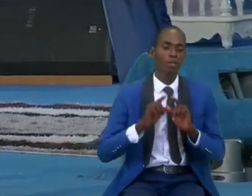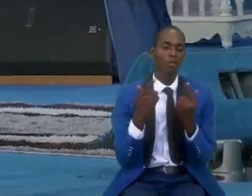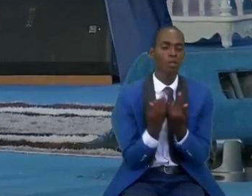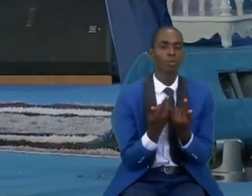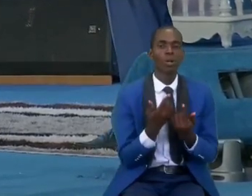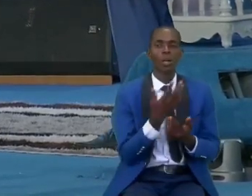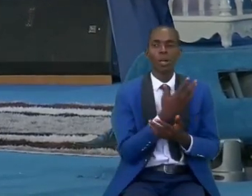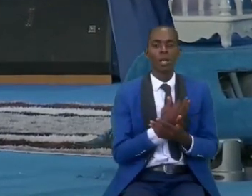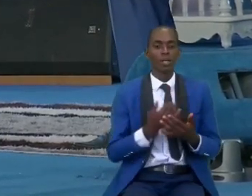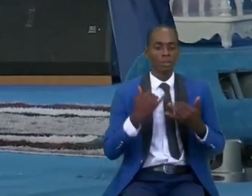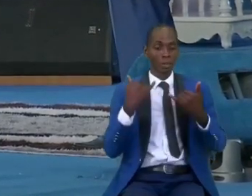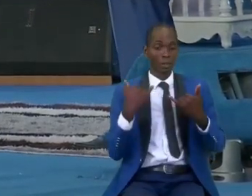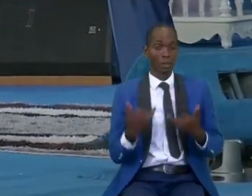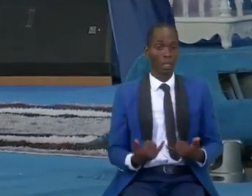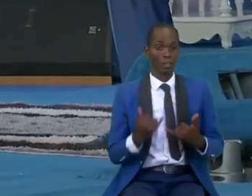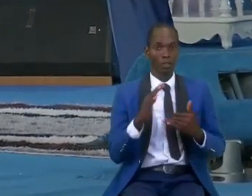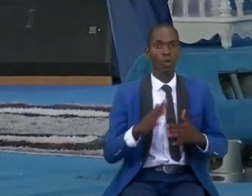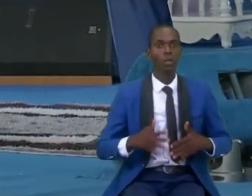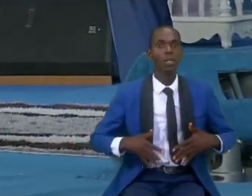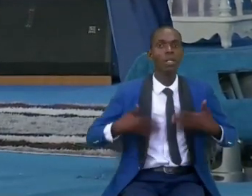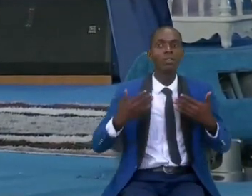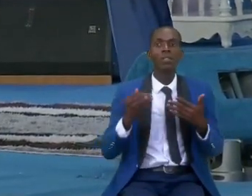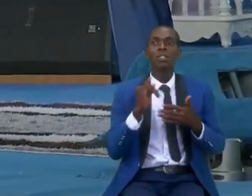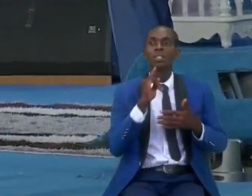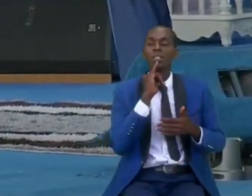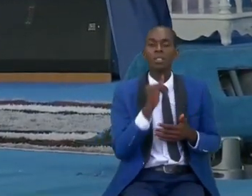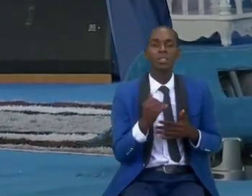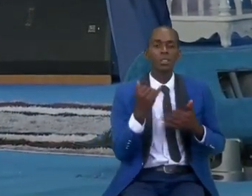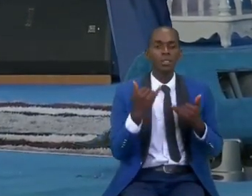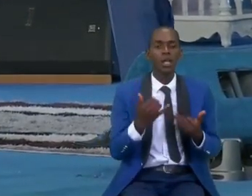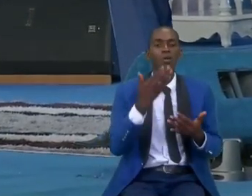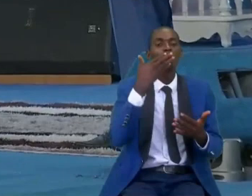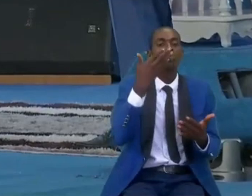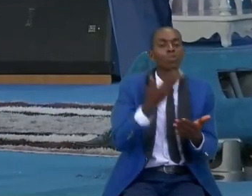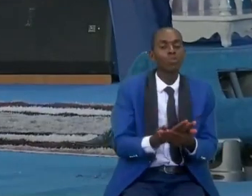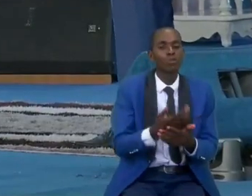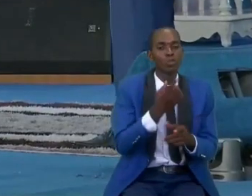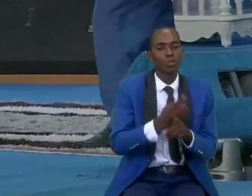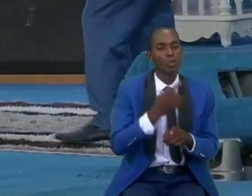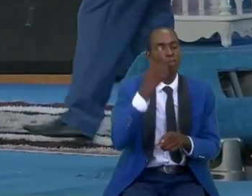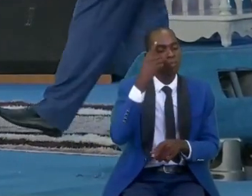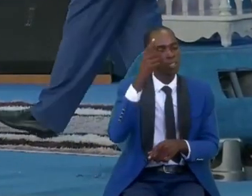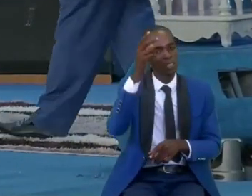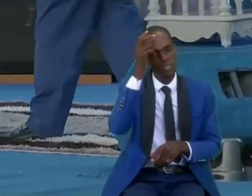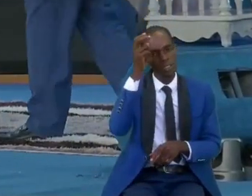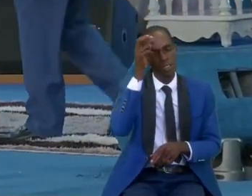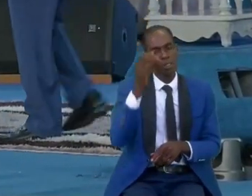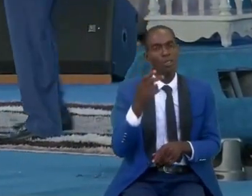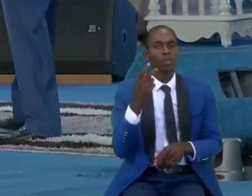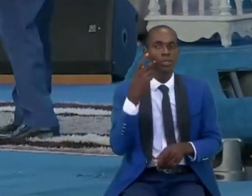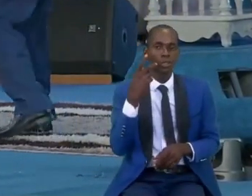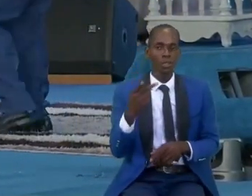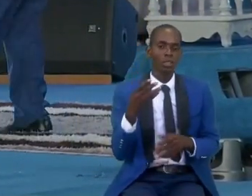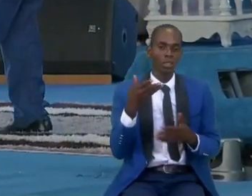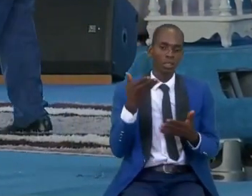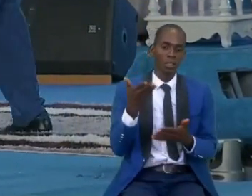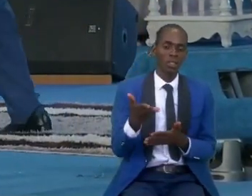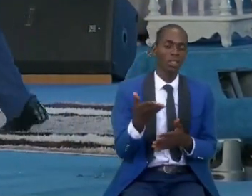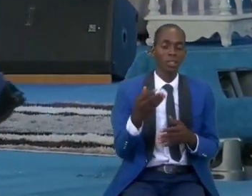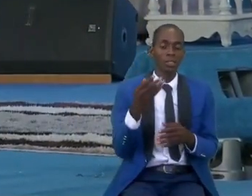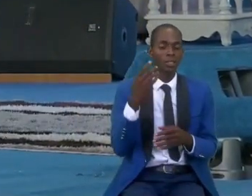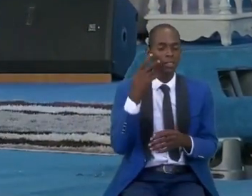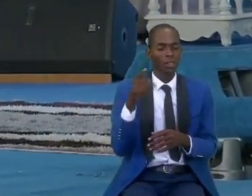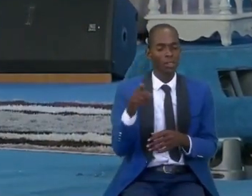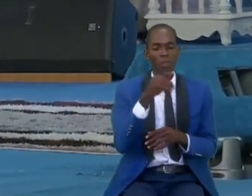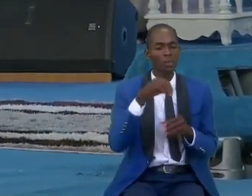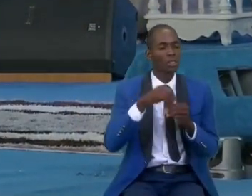with Satan. You see them in the dream. You see them in the day. They will send messages